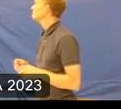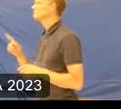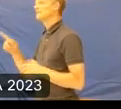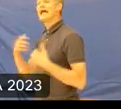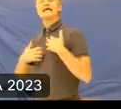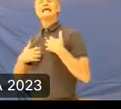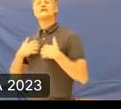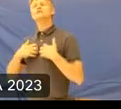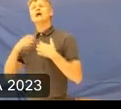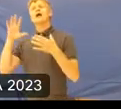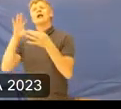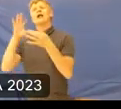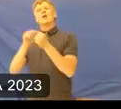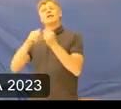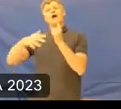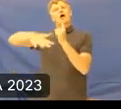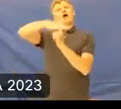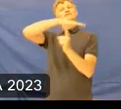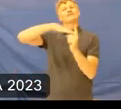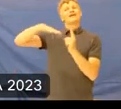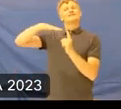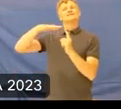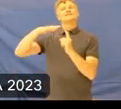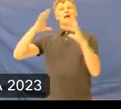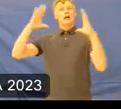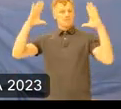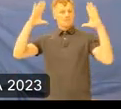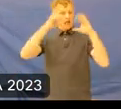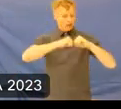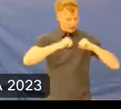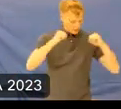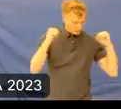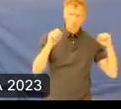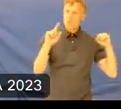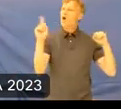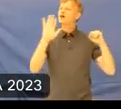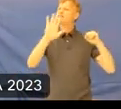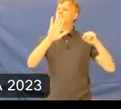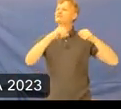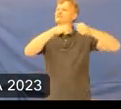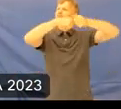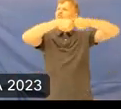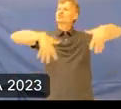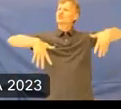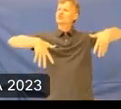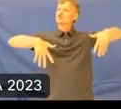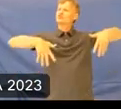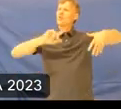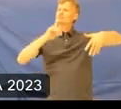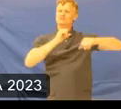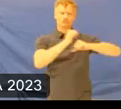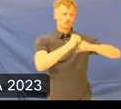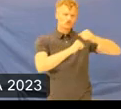structured? And how much of that structure is universal? We ourselves just started looking